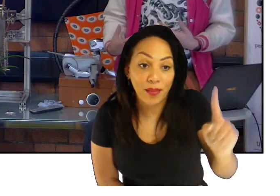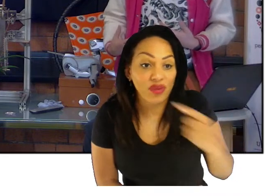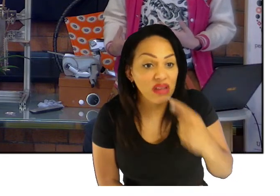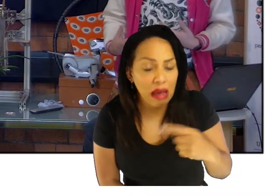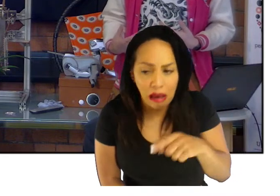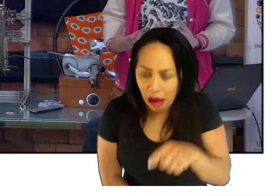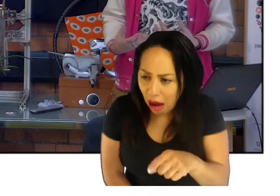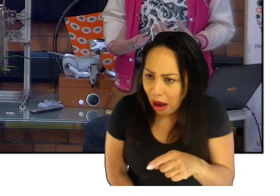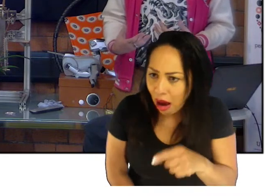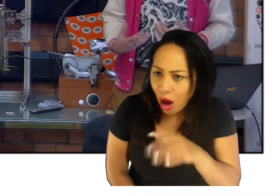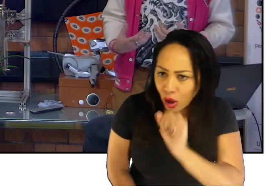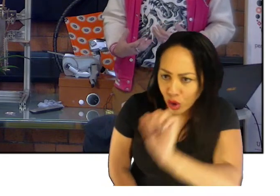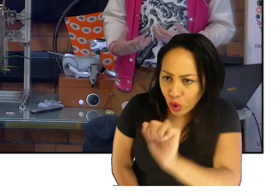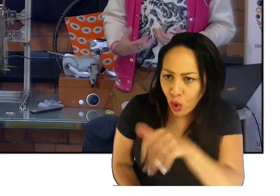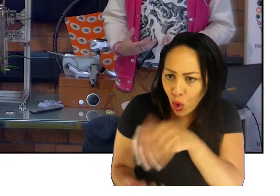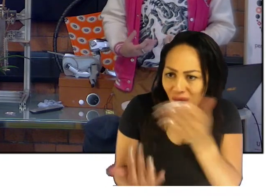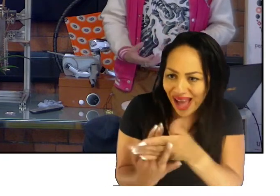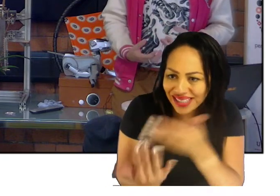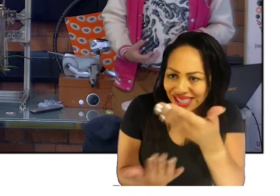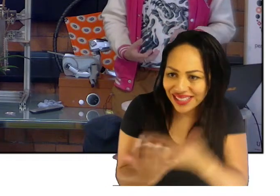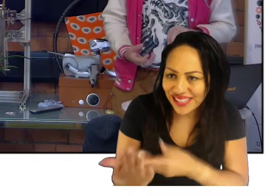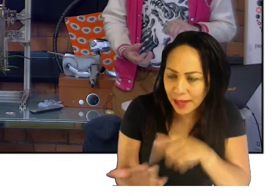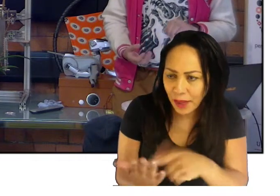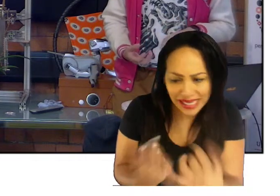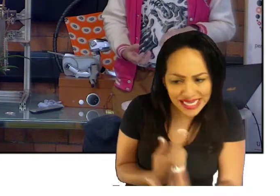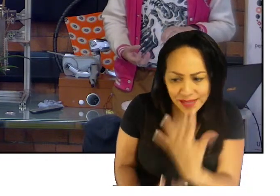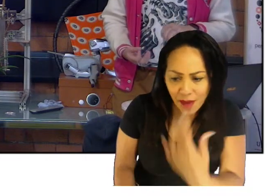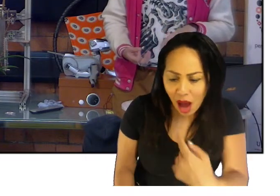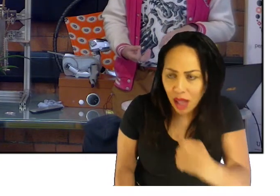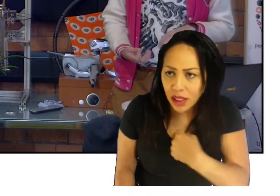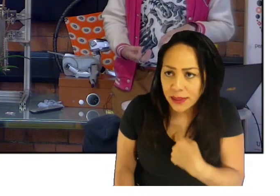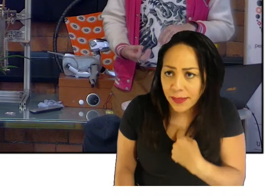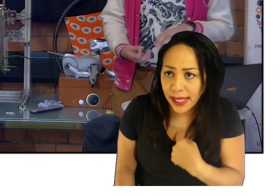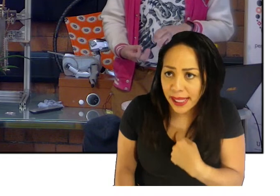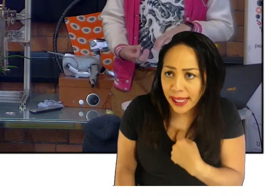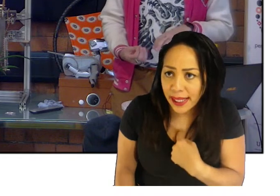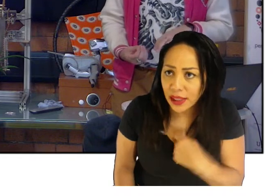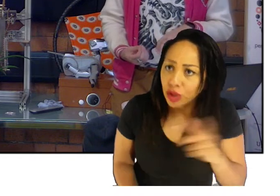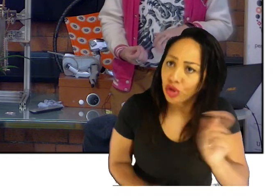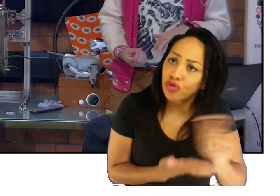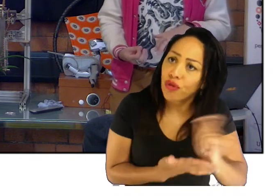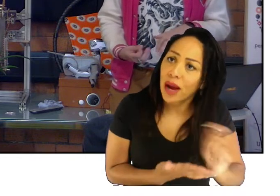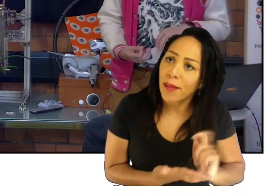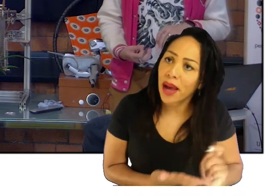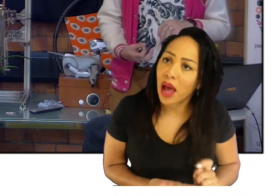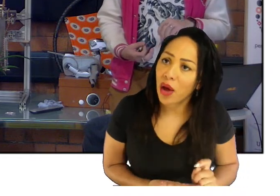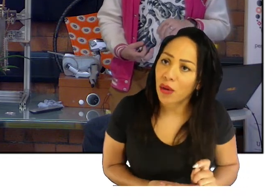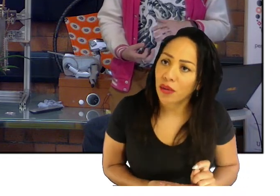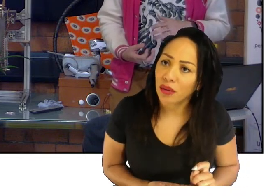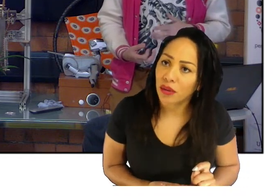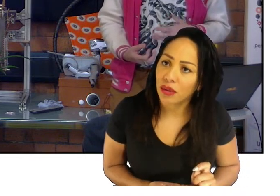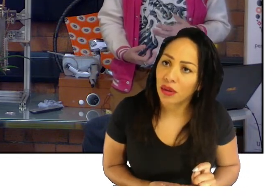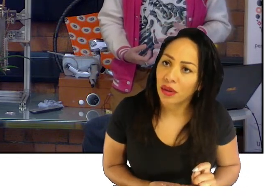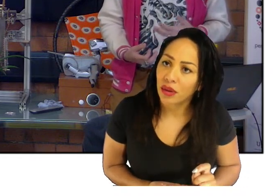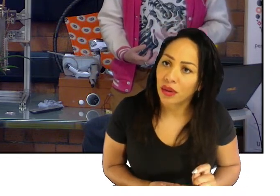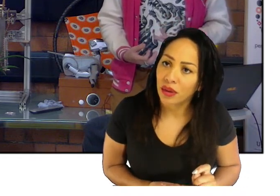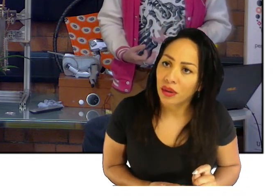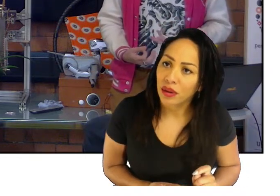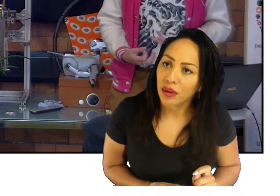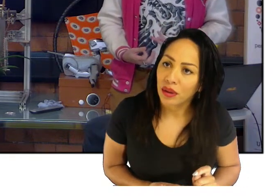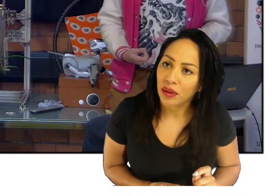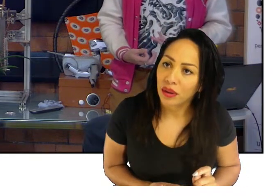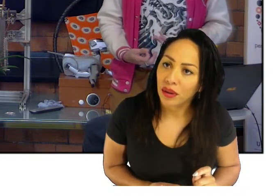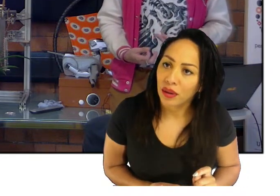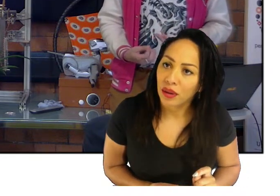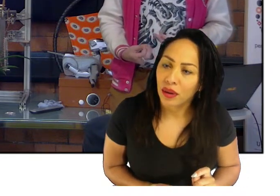me. But I worry about contributing to a culture where people self-congratulate over not looking after disabled